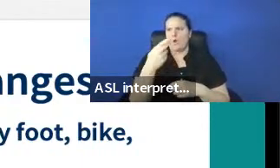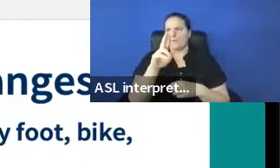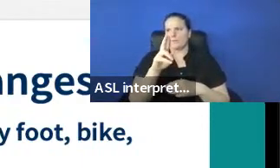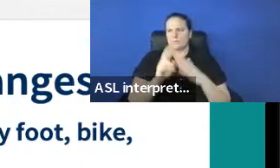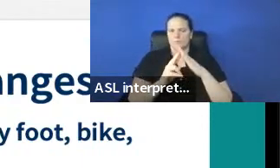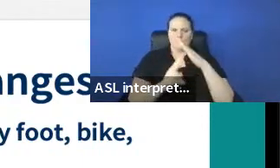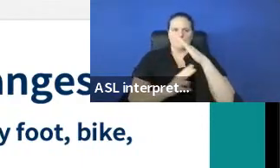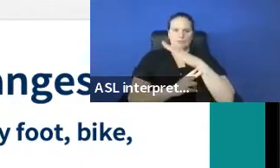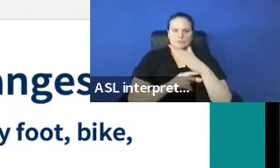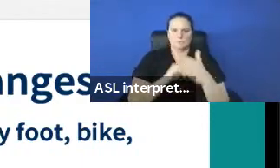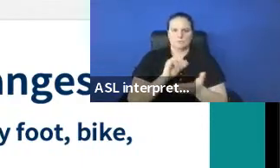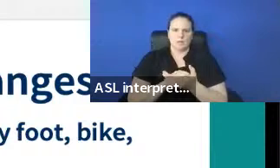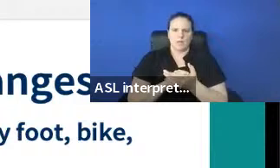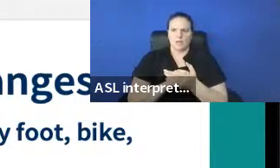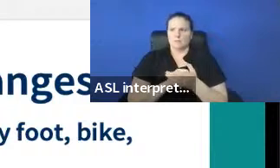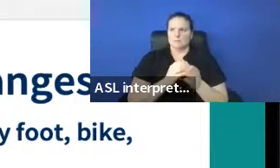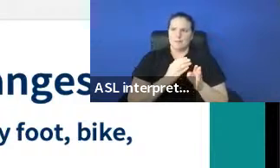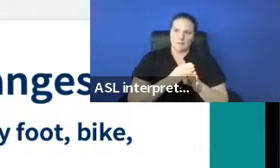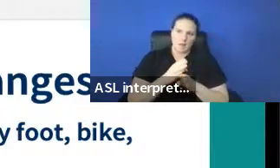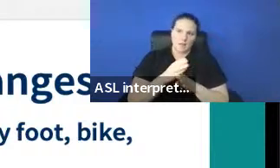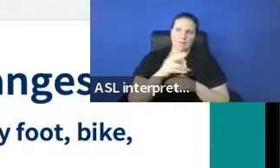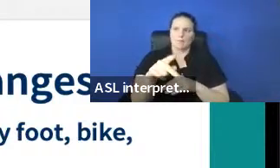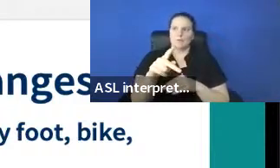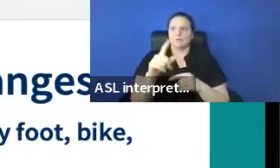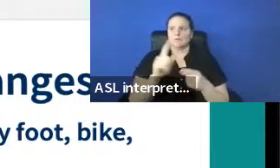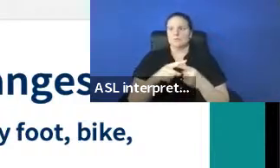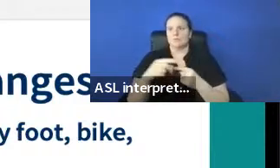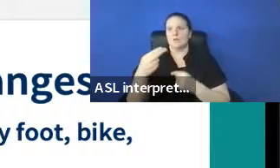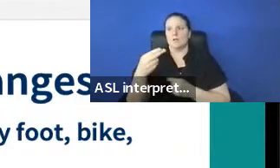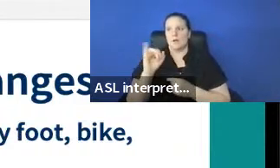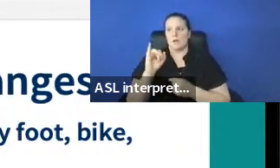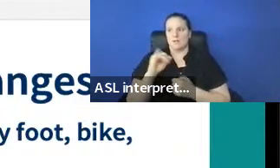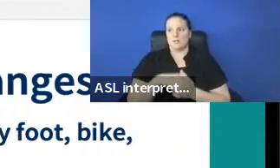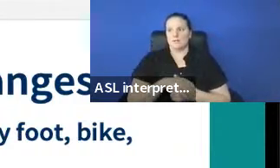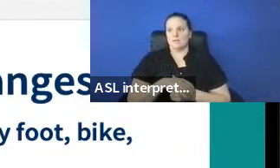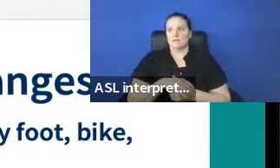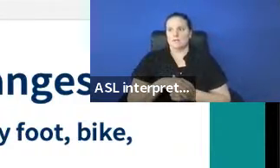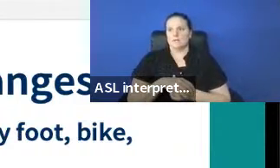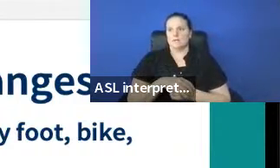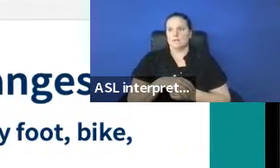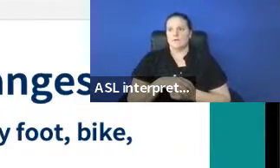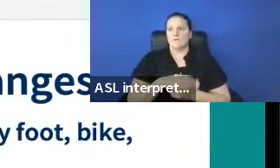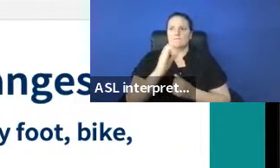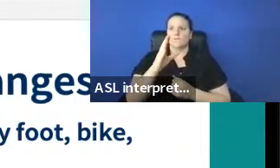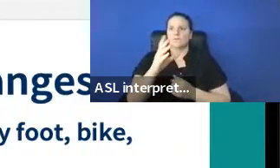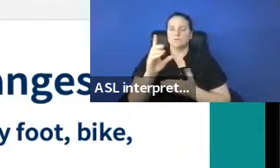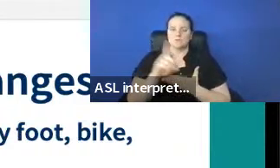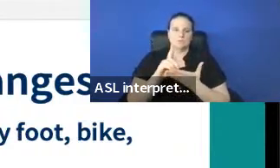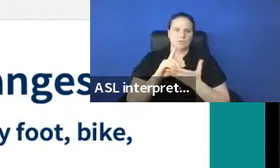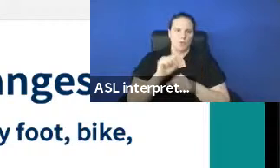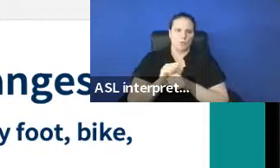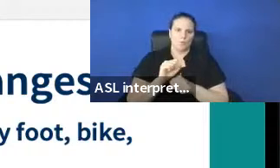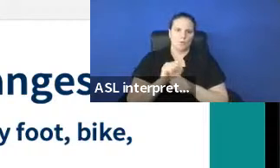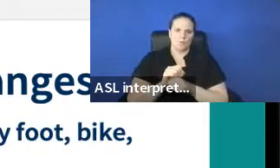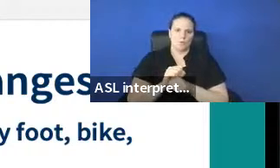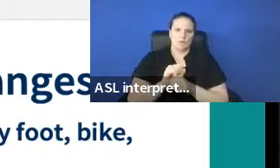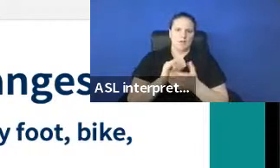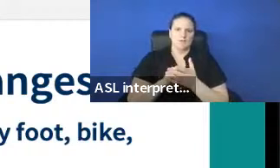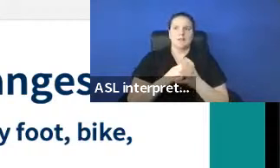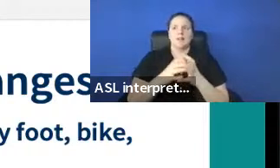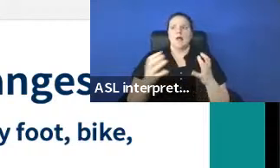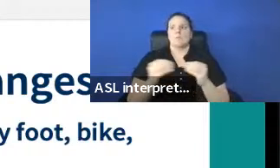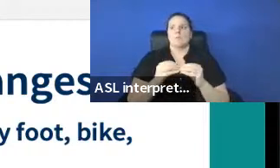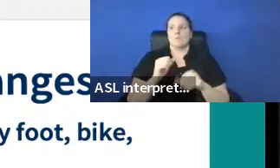between mainland of Portland to Hayden Island. And then future design work, we have got a lot more work to